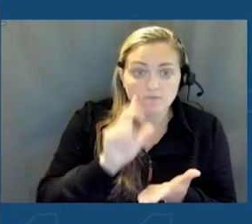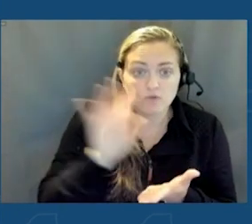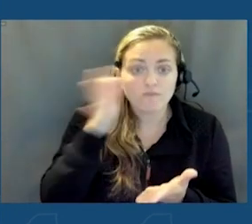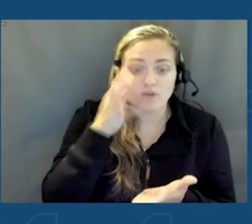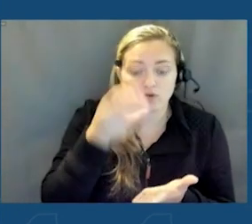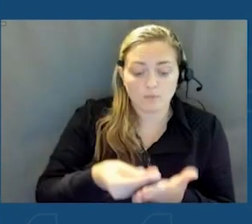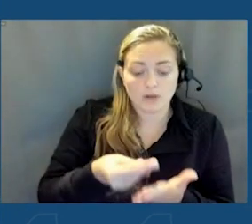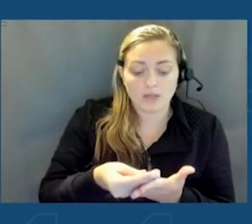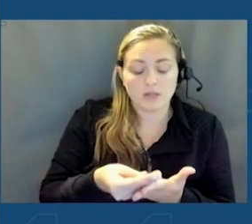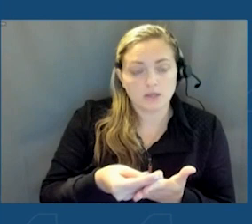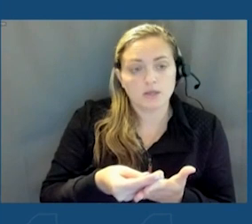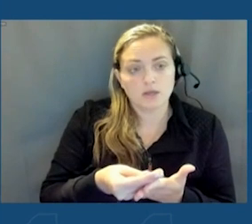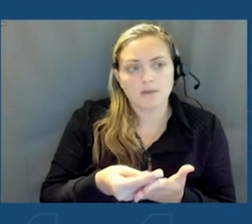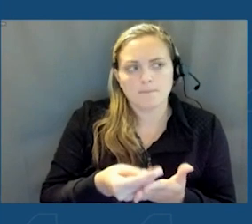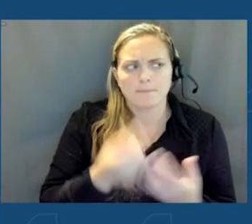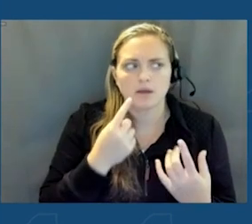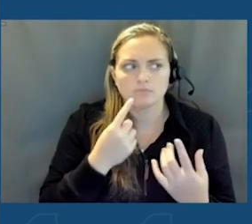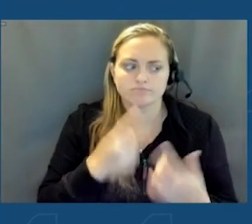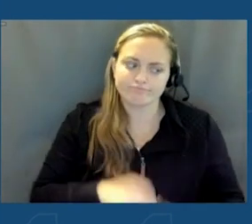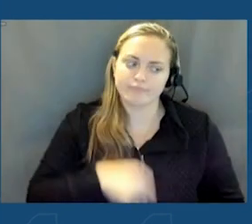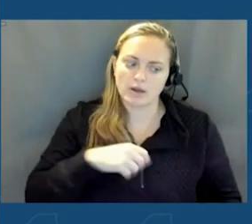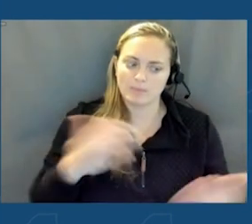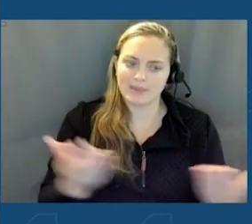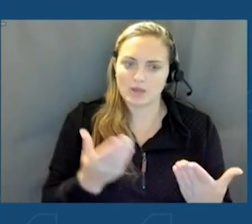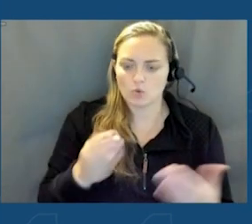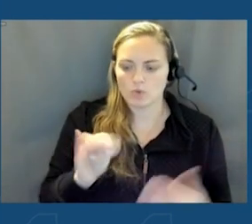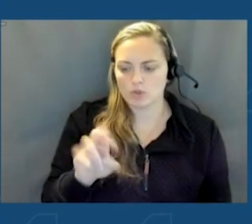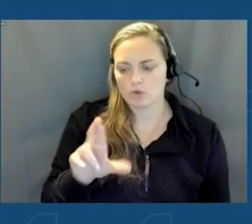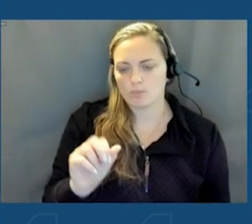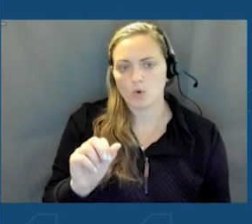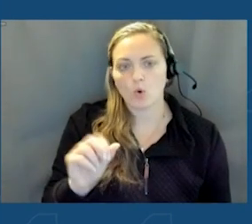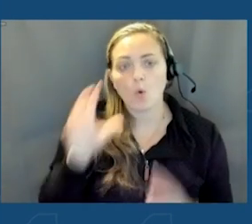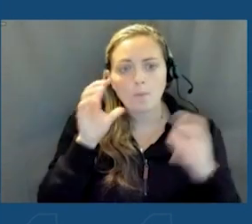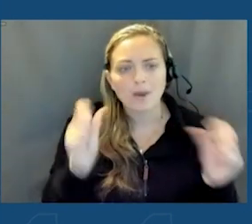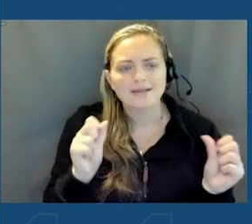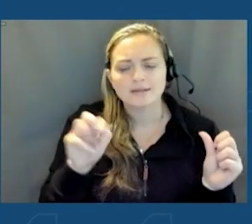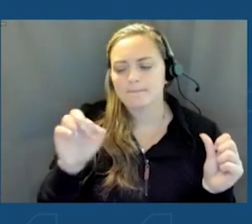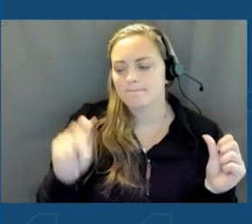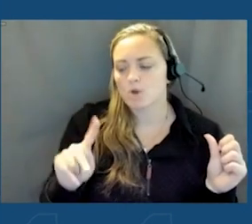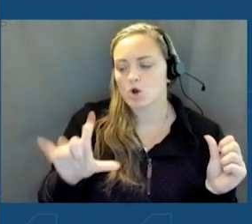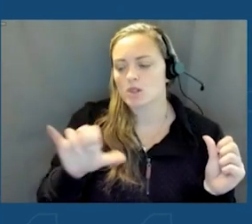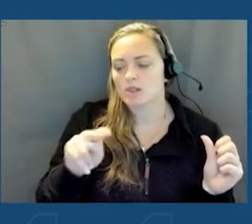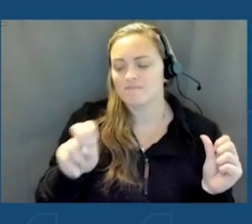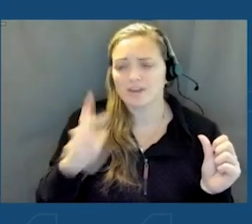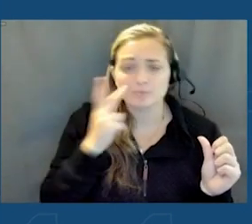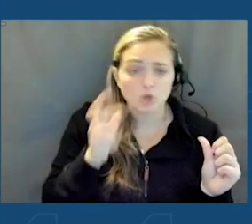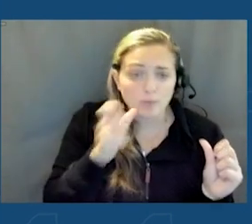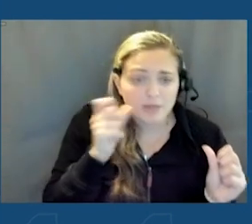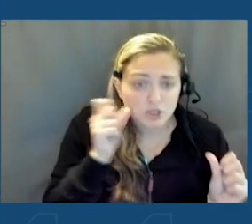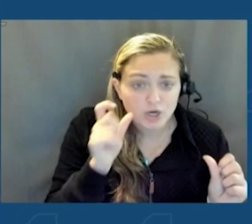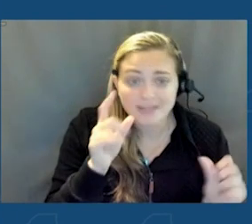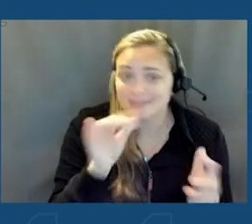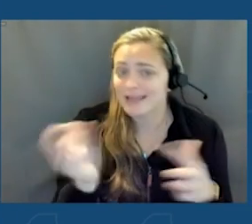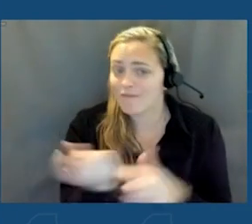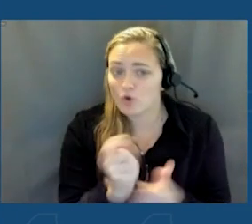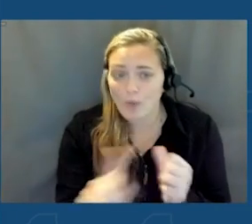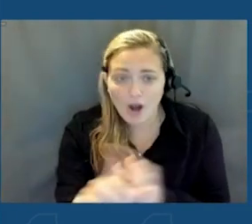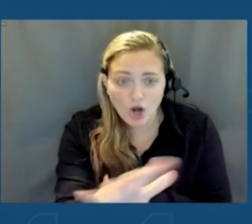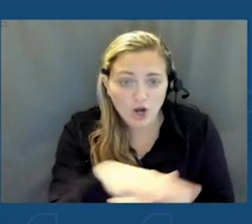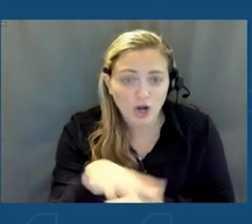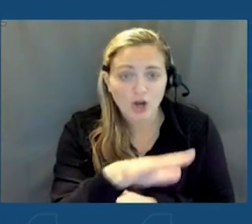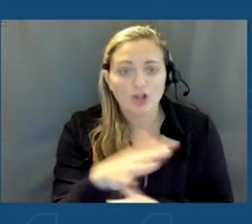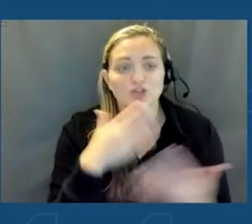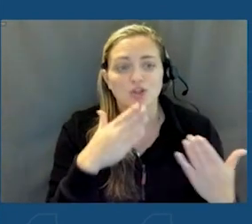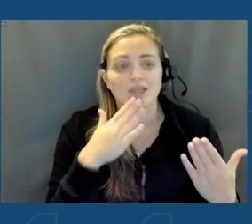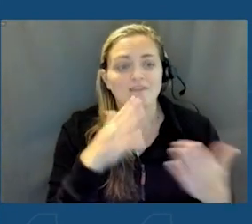also really proud to be here with our Borough President, Mark Levine. I saw him yesterday. He's everywhere. Thank you for your